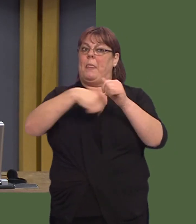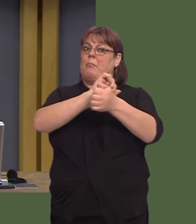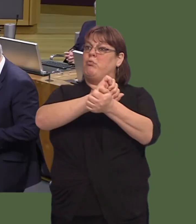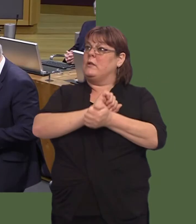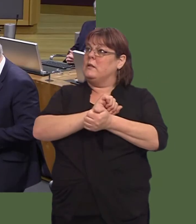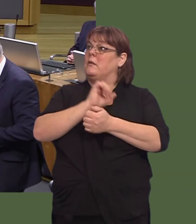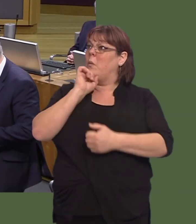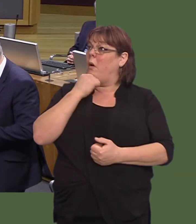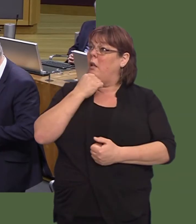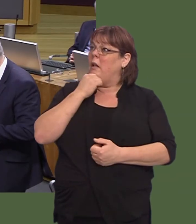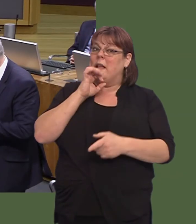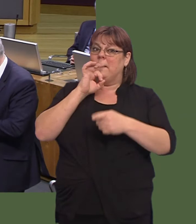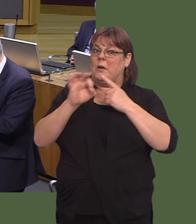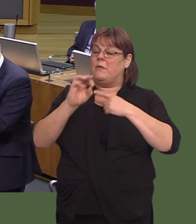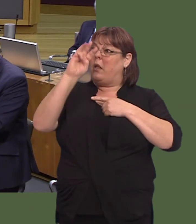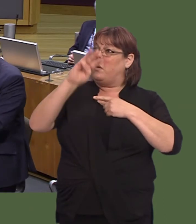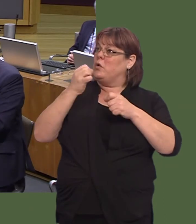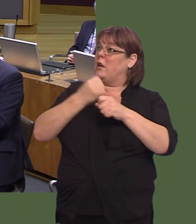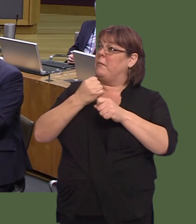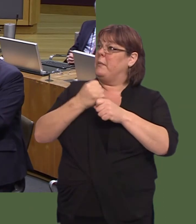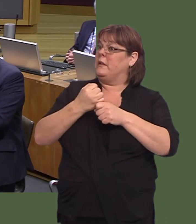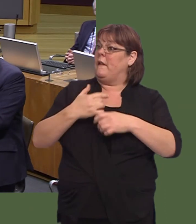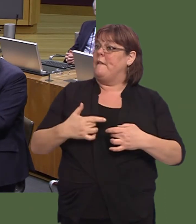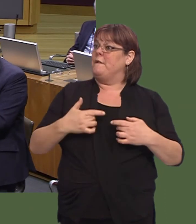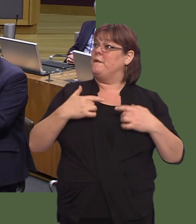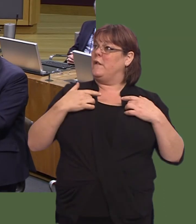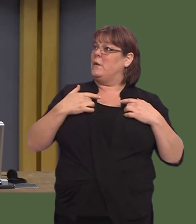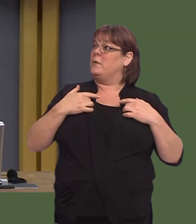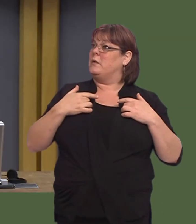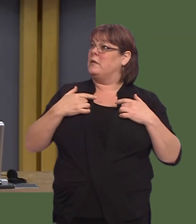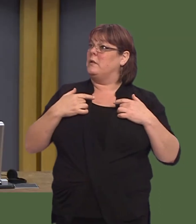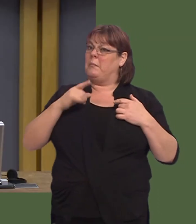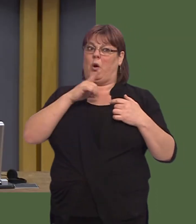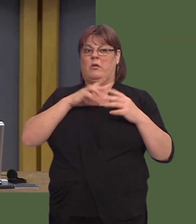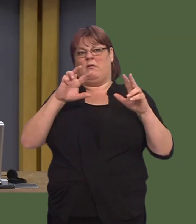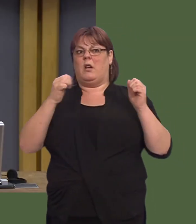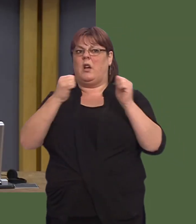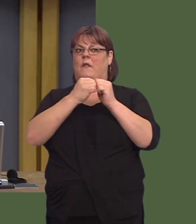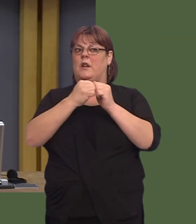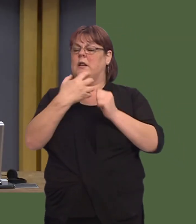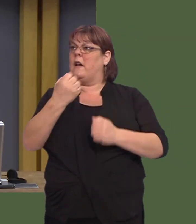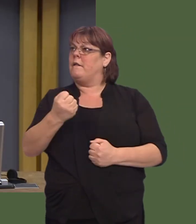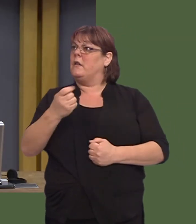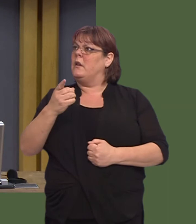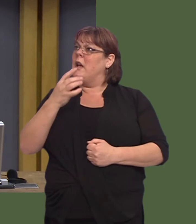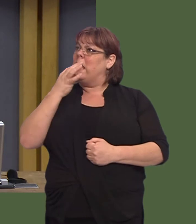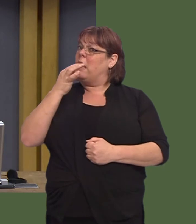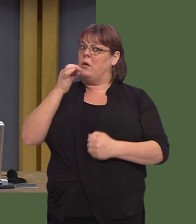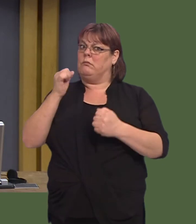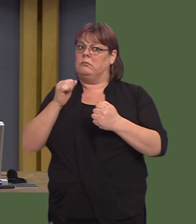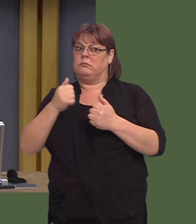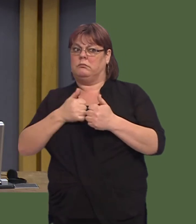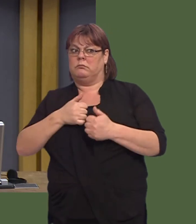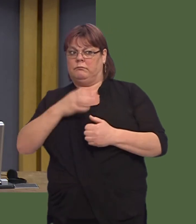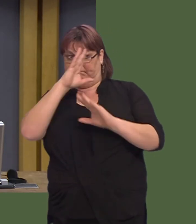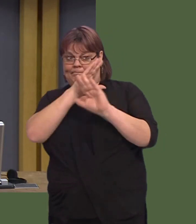they're seeking that clarity, particularly on the Welsh Government's views on its responsibilities under the Covenant. Can the First Minister reassure my constituents that the Welsh